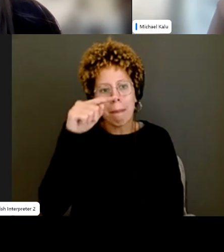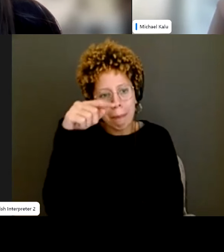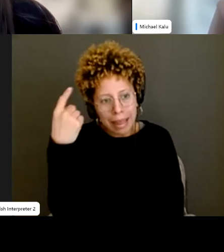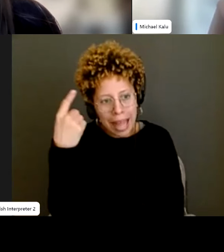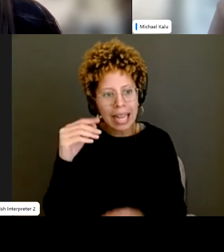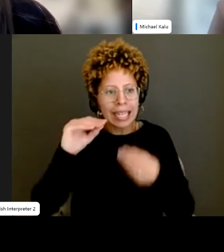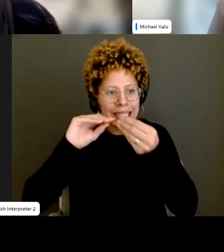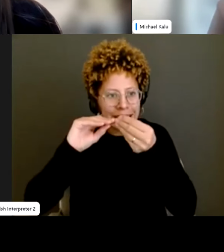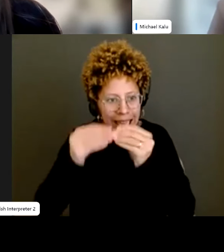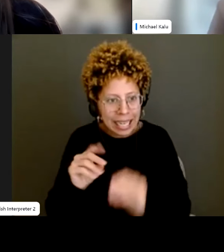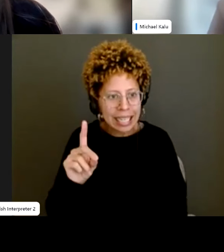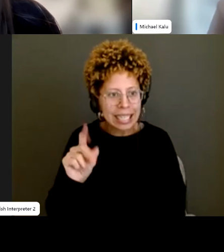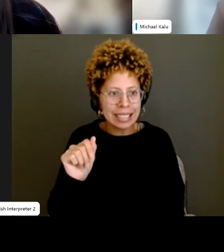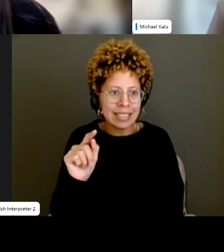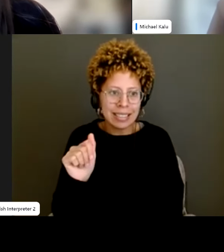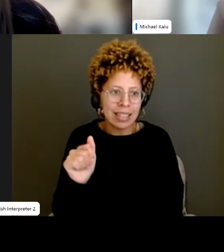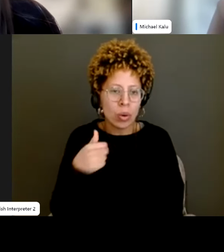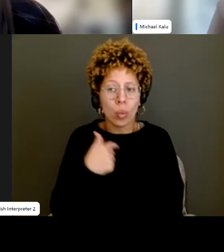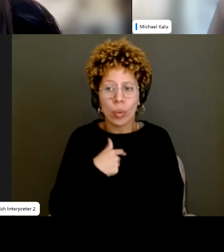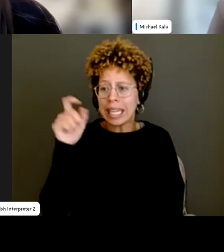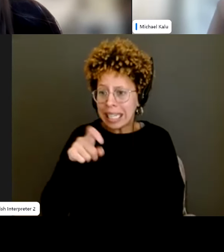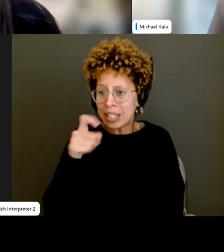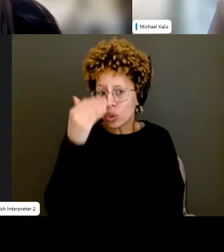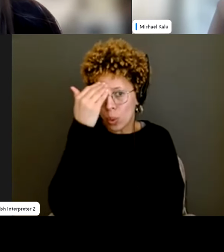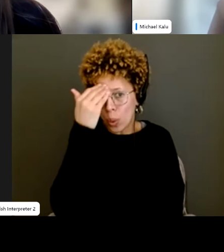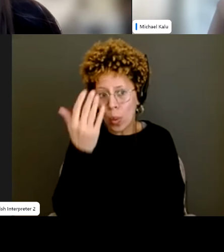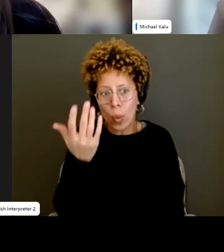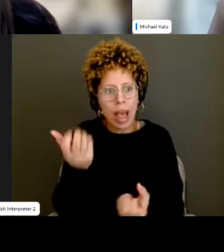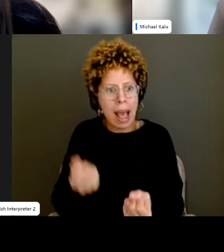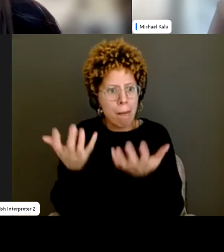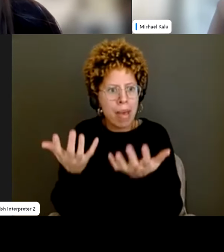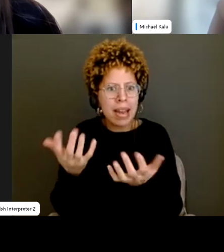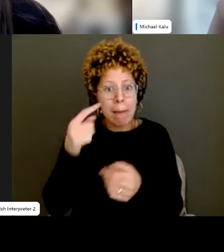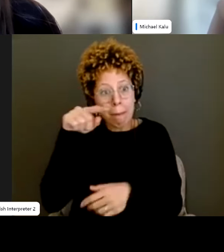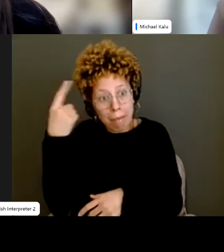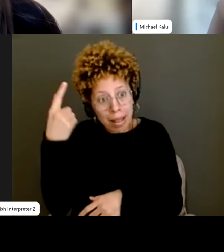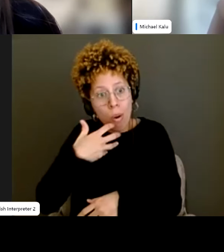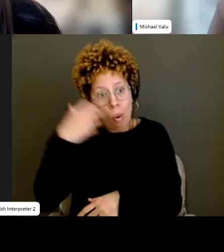to the number of Black older adults with specific conditions like dementia. Why?